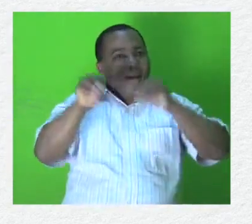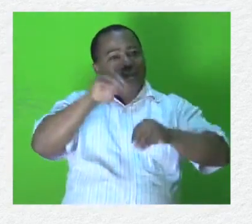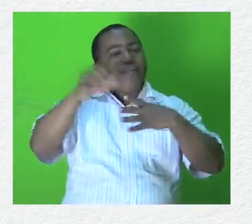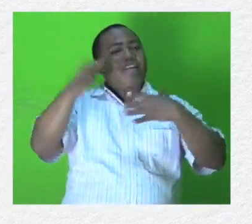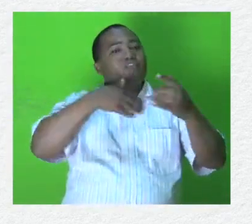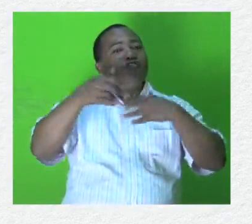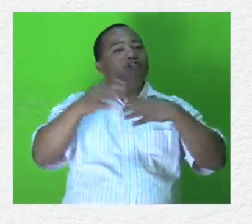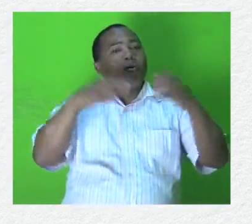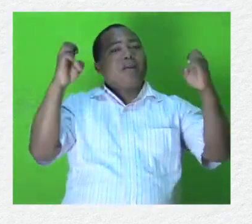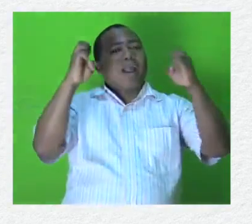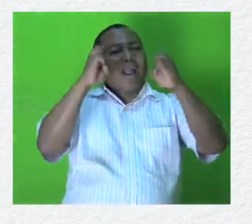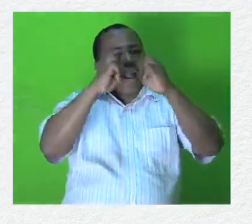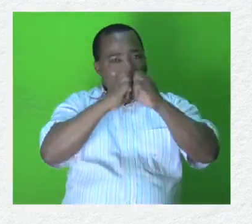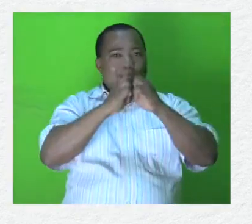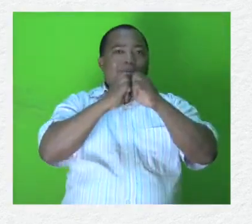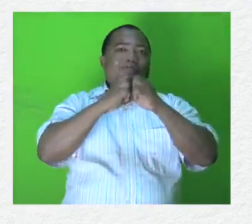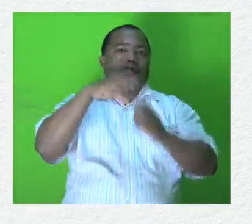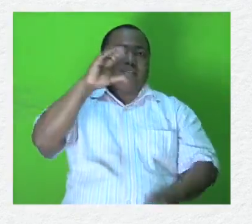form a compound.